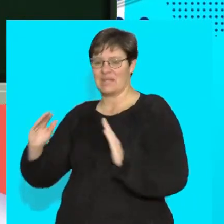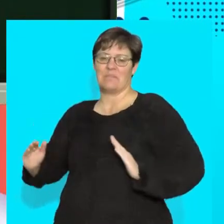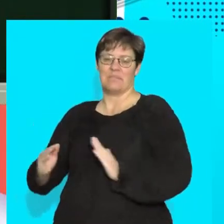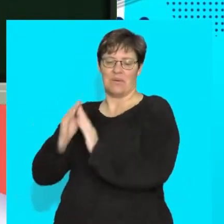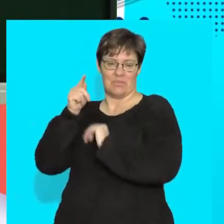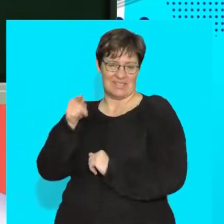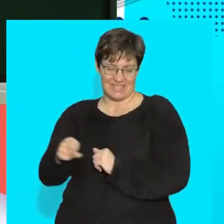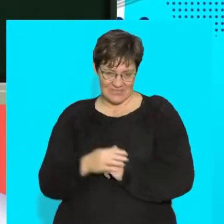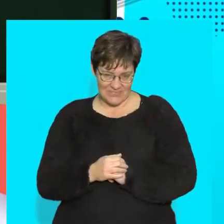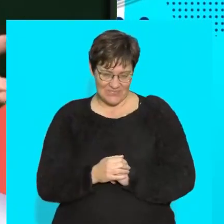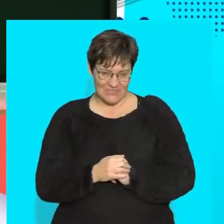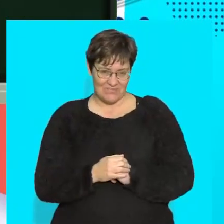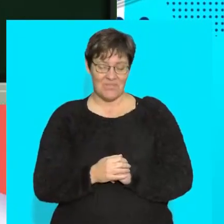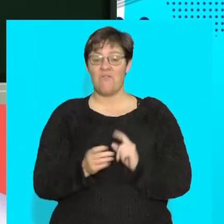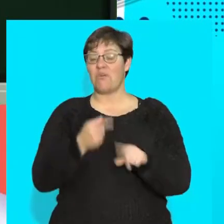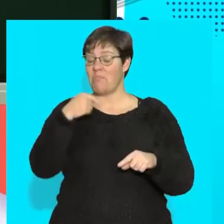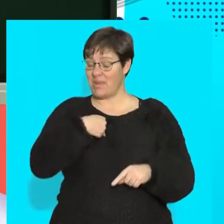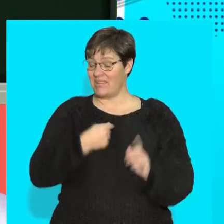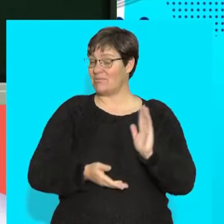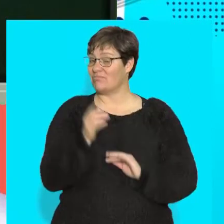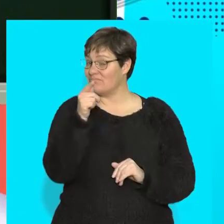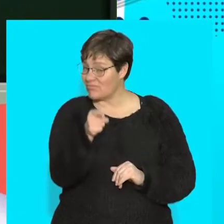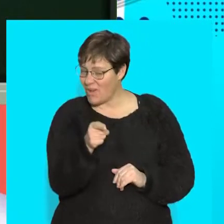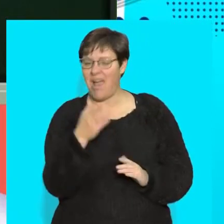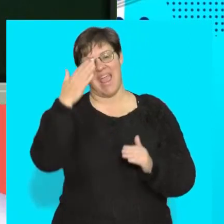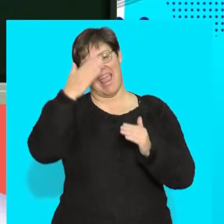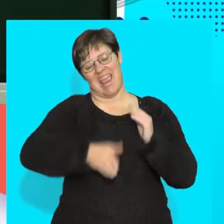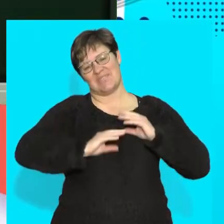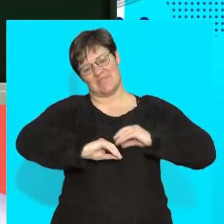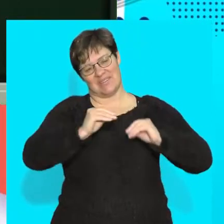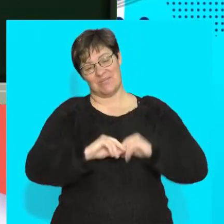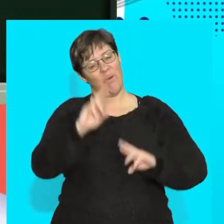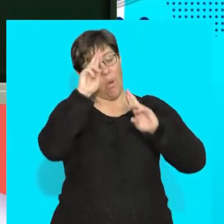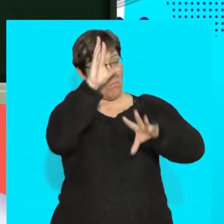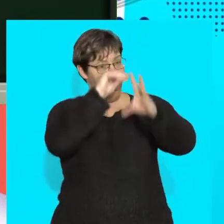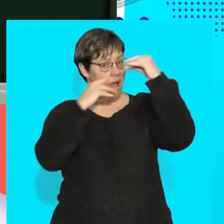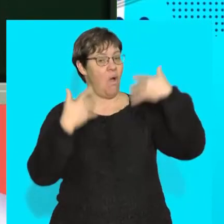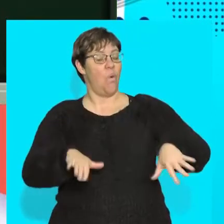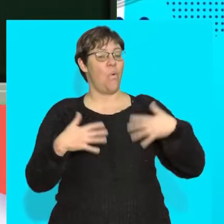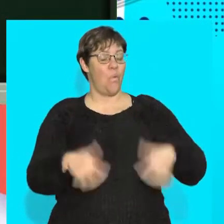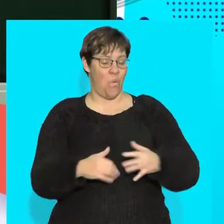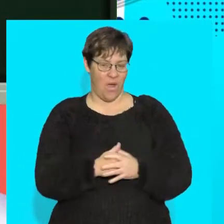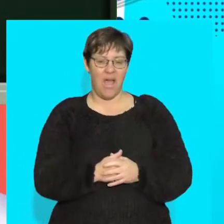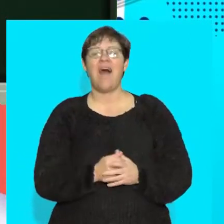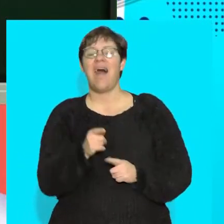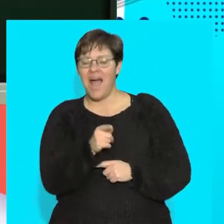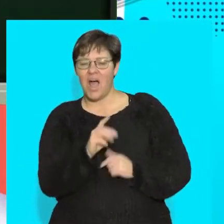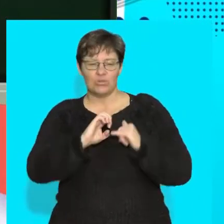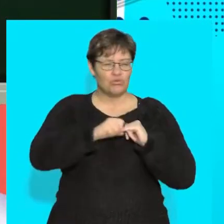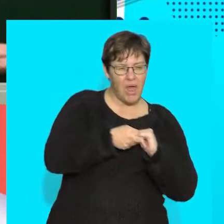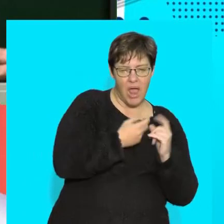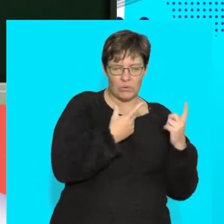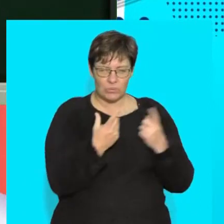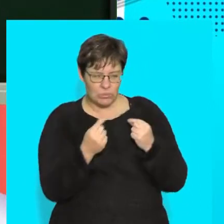pyramid schemes. But from me to you, that's the end of our lesson. I hope you've learned a lot and you have some things that you're going to try and investigate on your